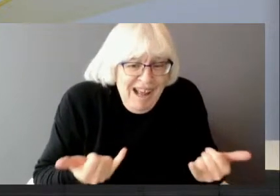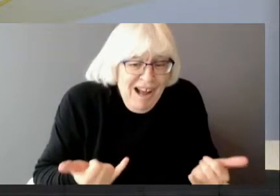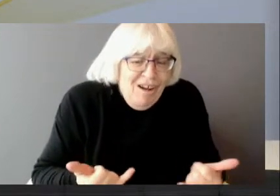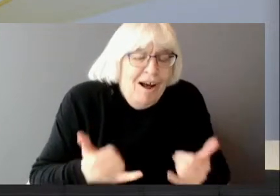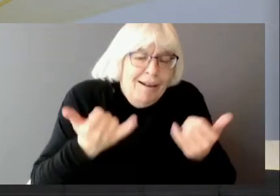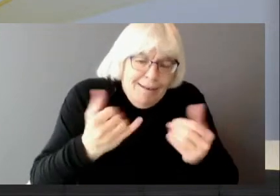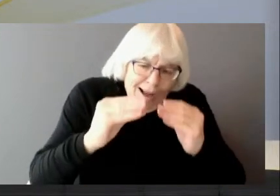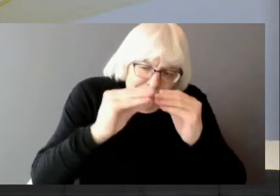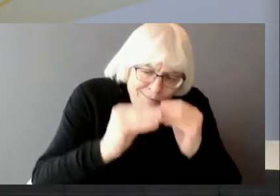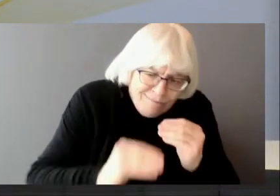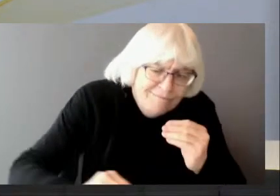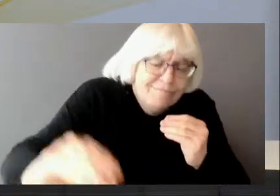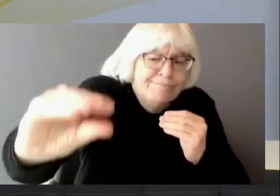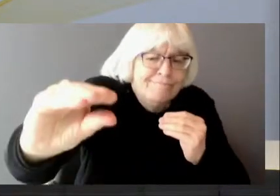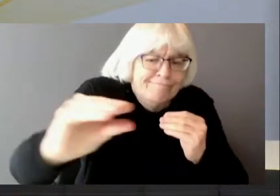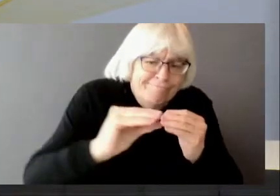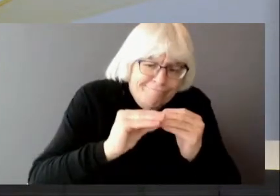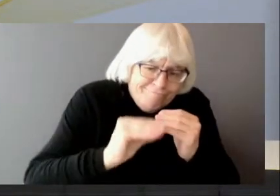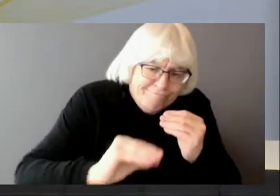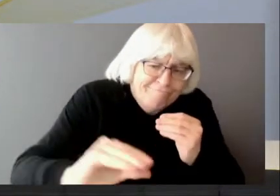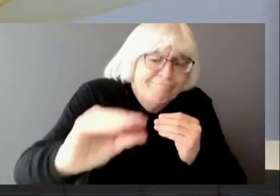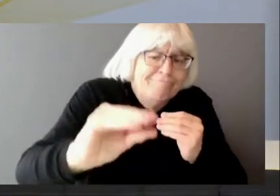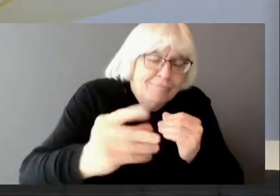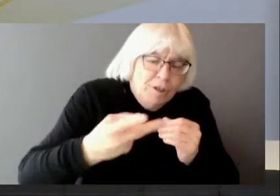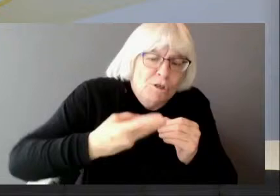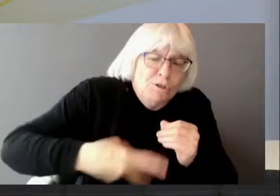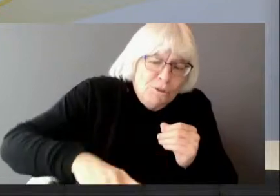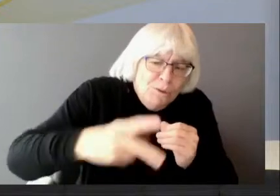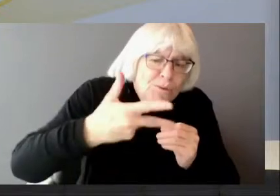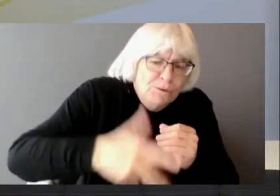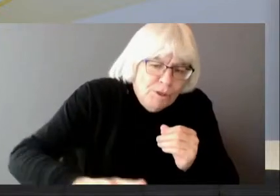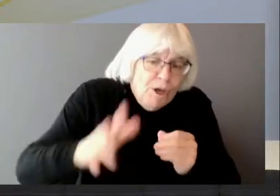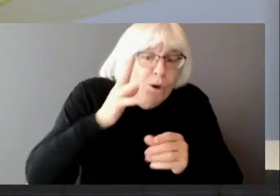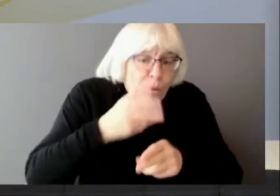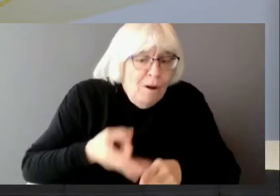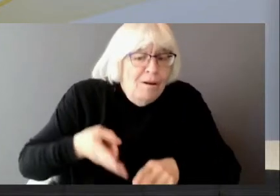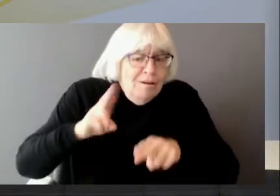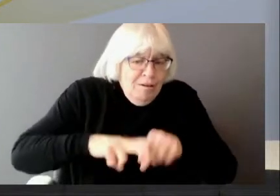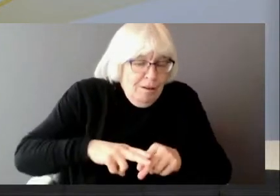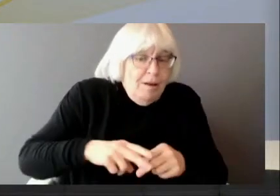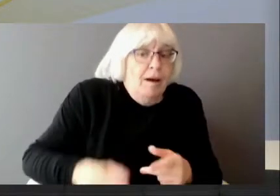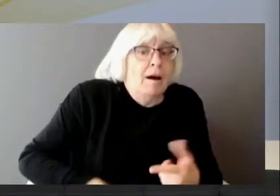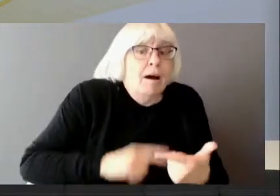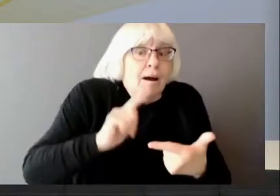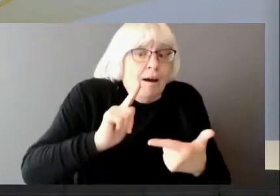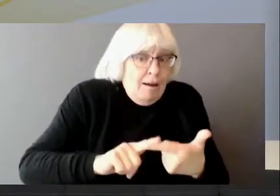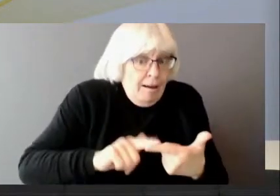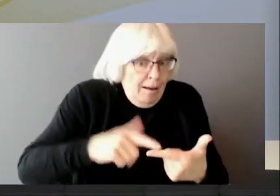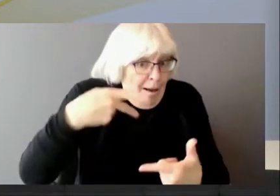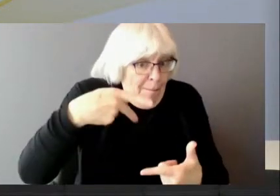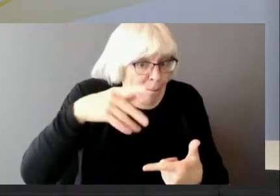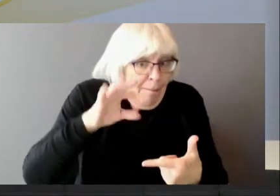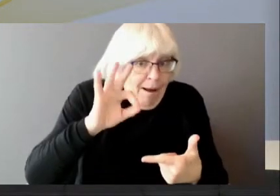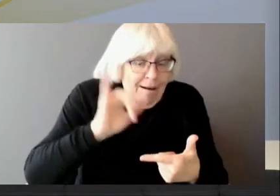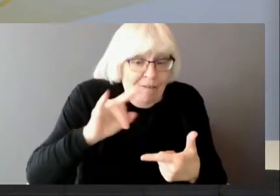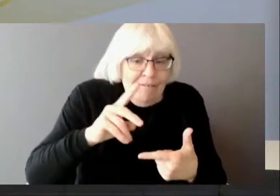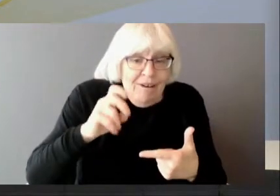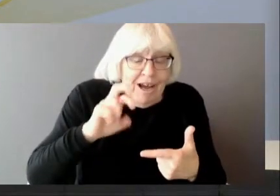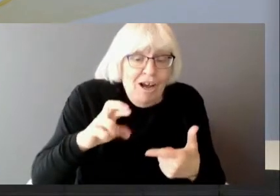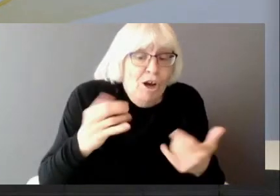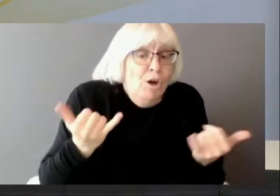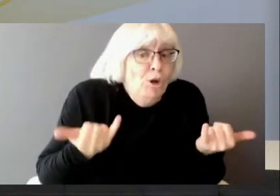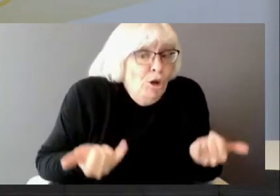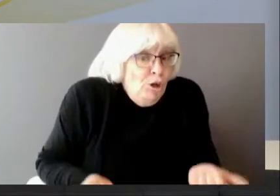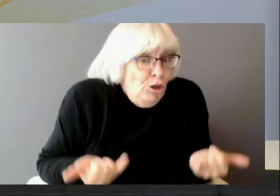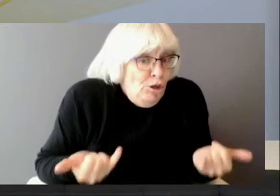these next couple of weeks. In terms of the Pfizer, so the contract that Pfizer has with the country